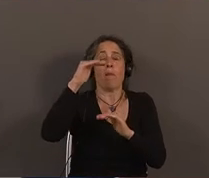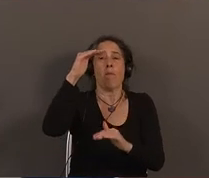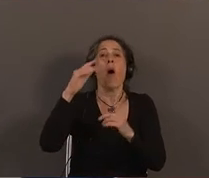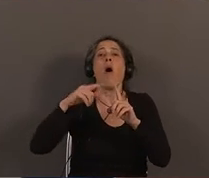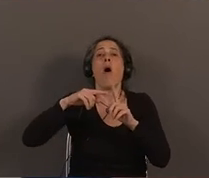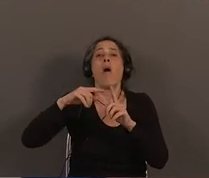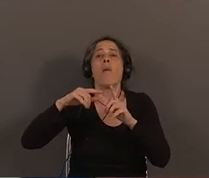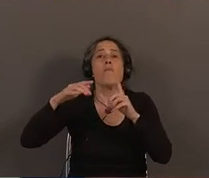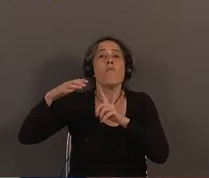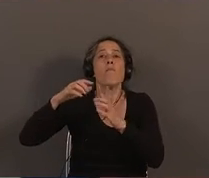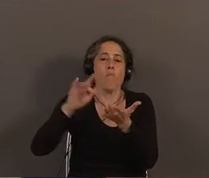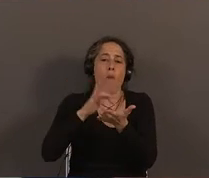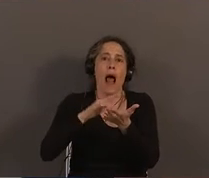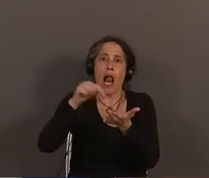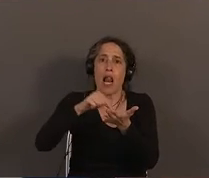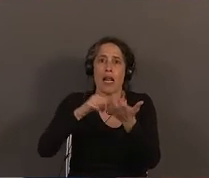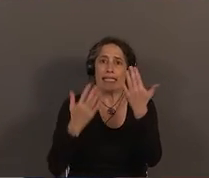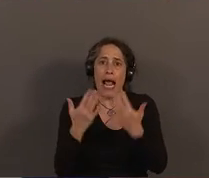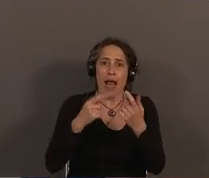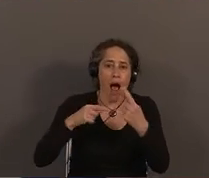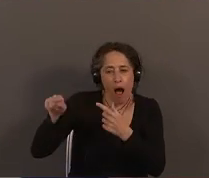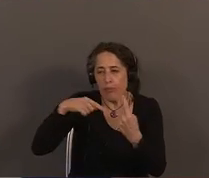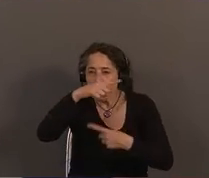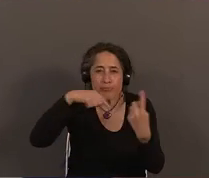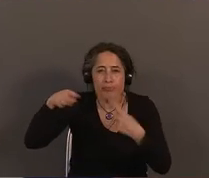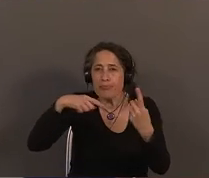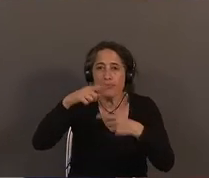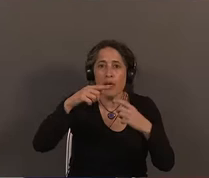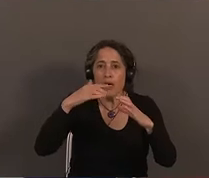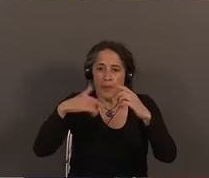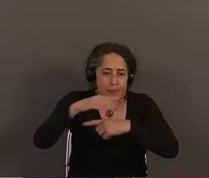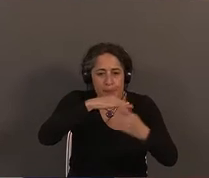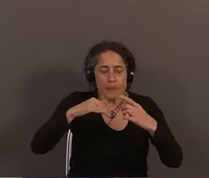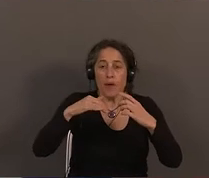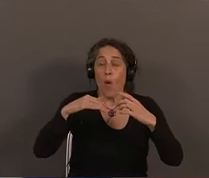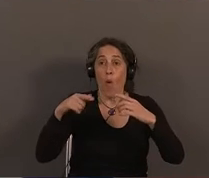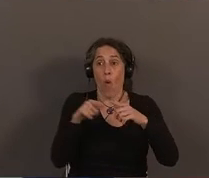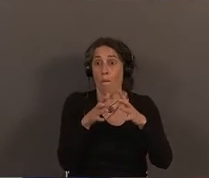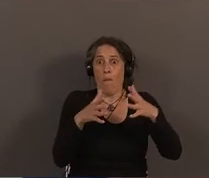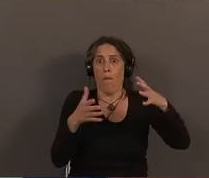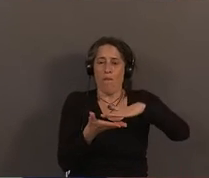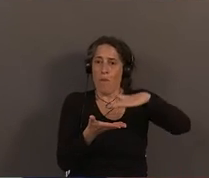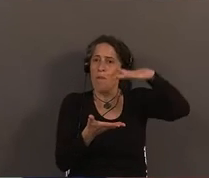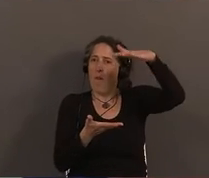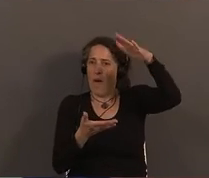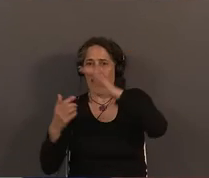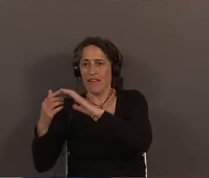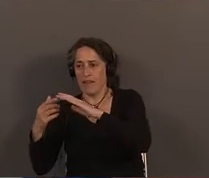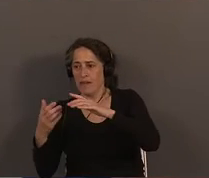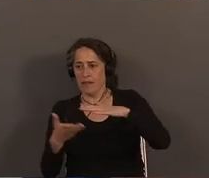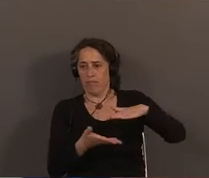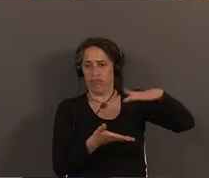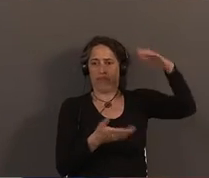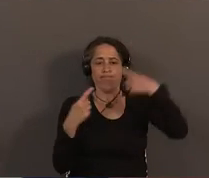talk about it. And of course, there was the difficulty of the price differences. And my big dream is that this will bring some